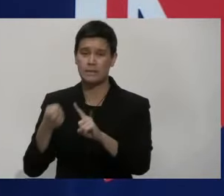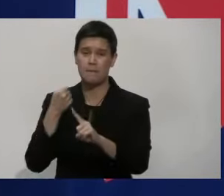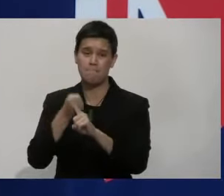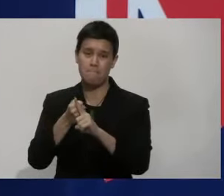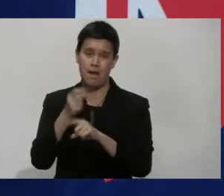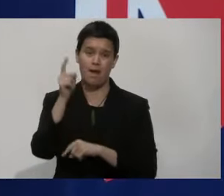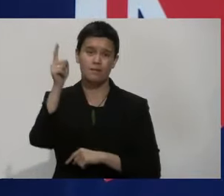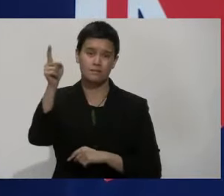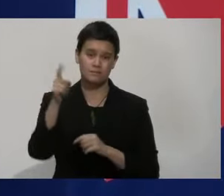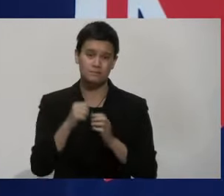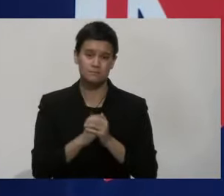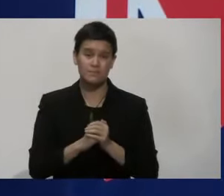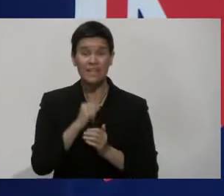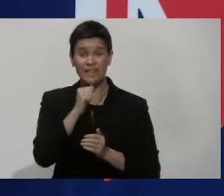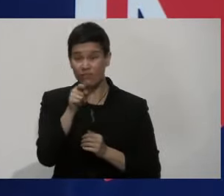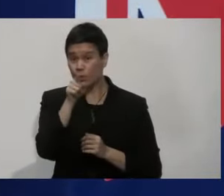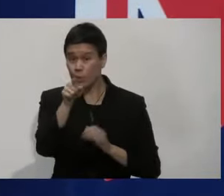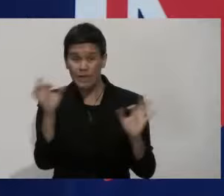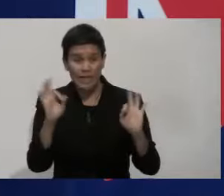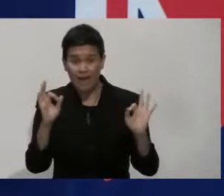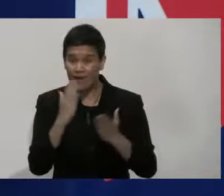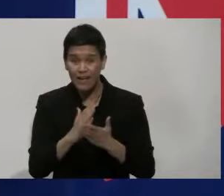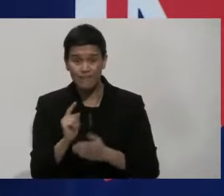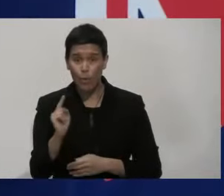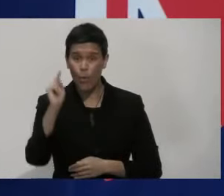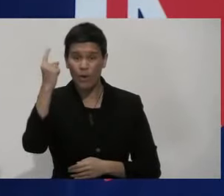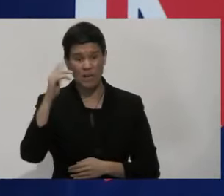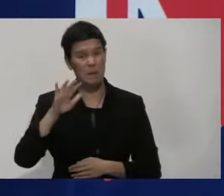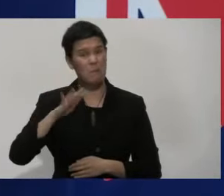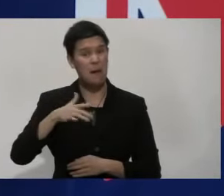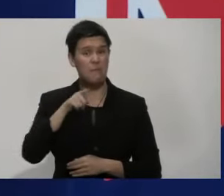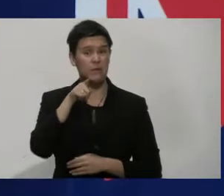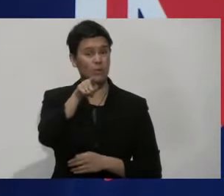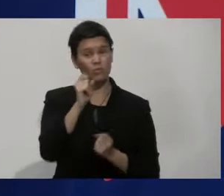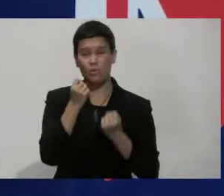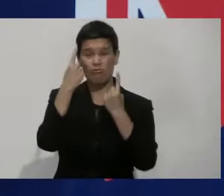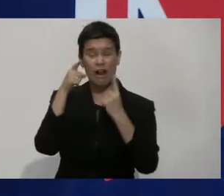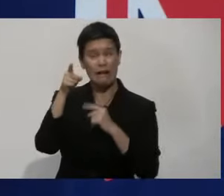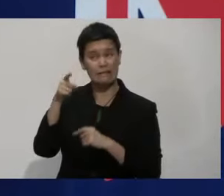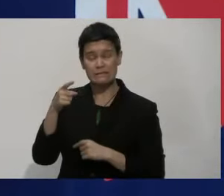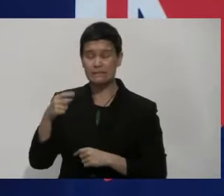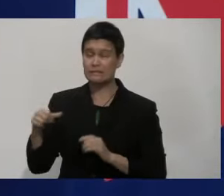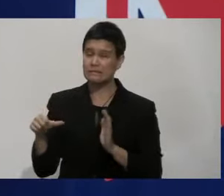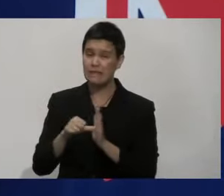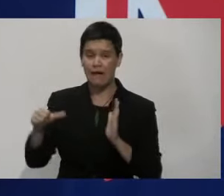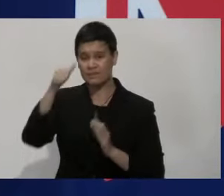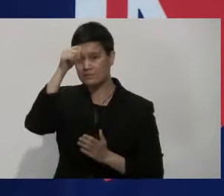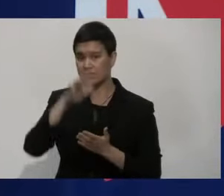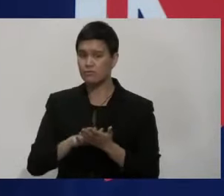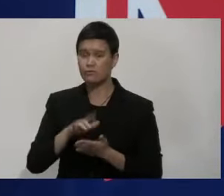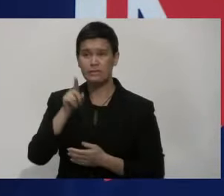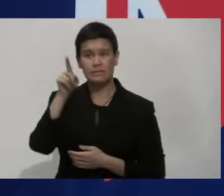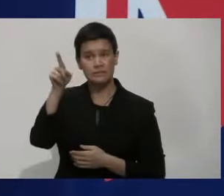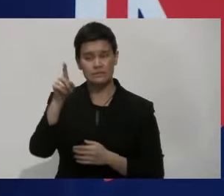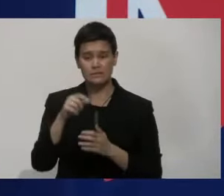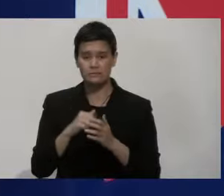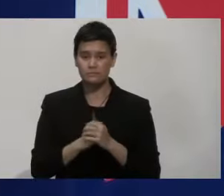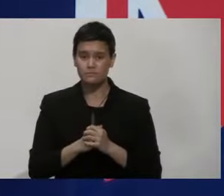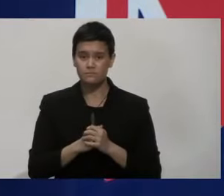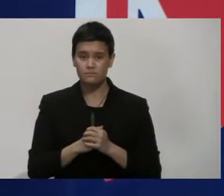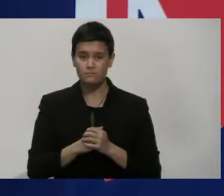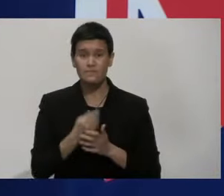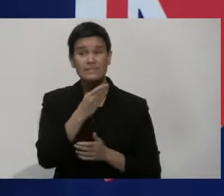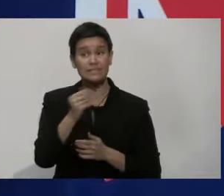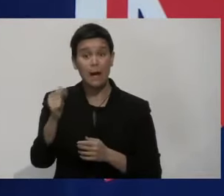haven't experienced the second round of level 3, we know it's been tough. I know there are many who have found it harder this